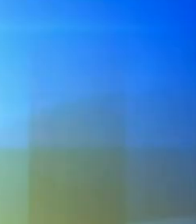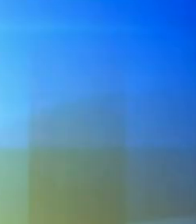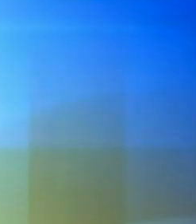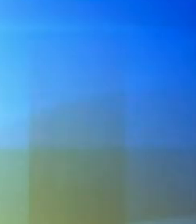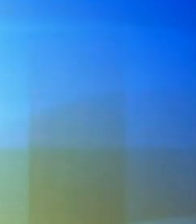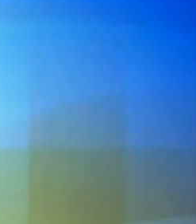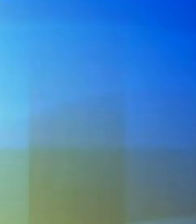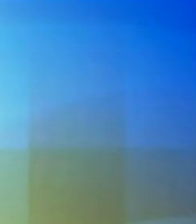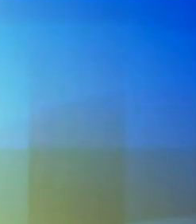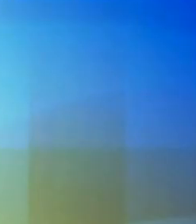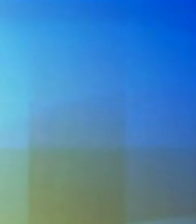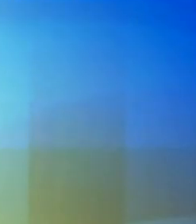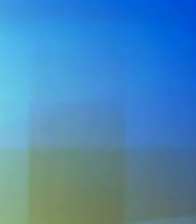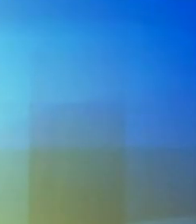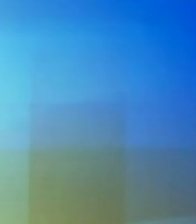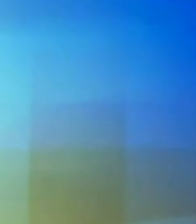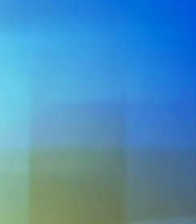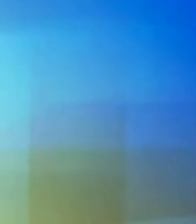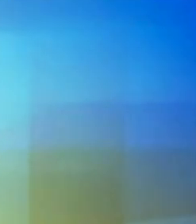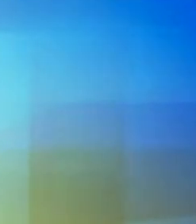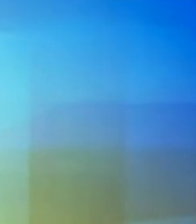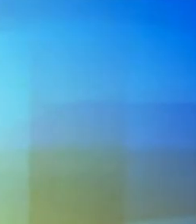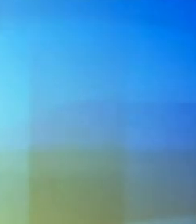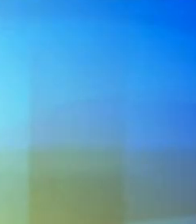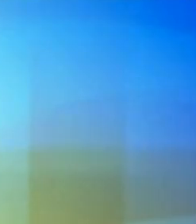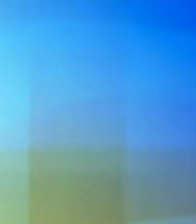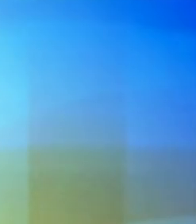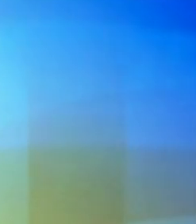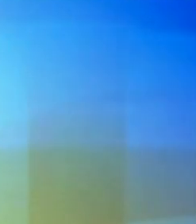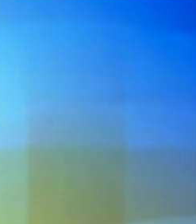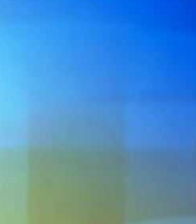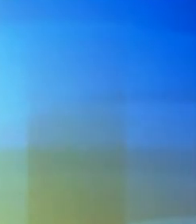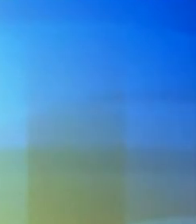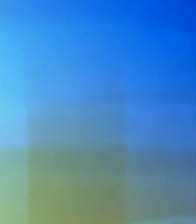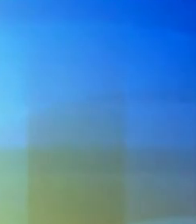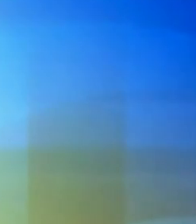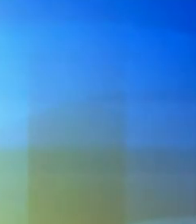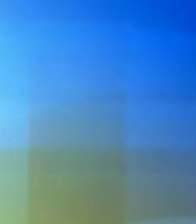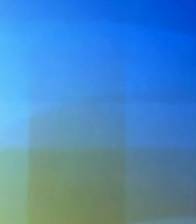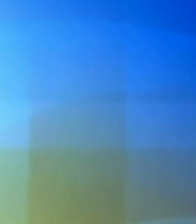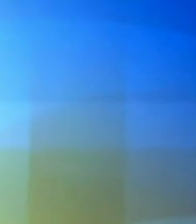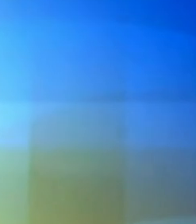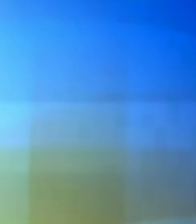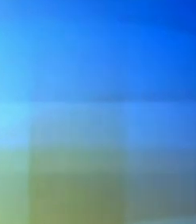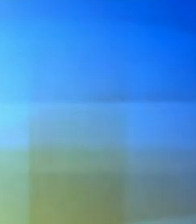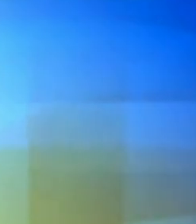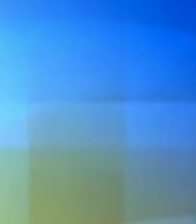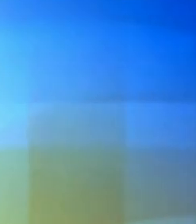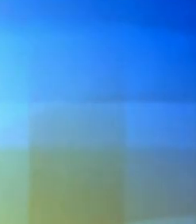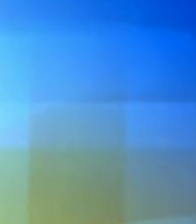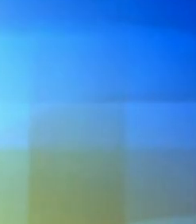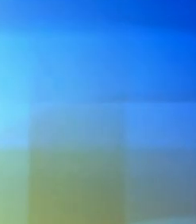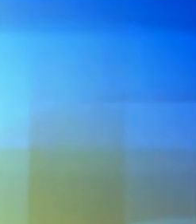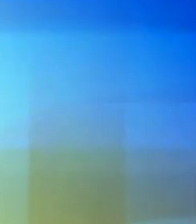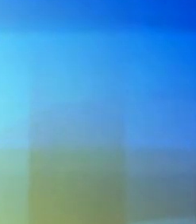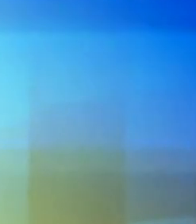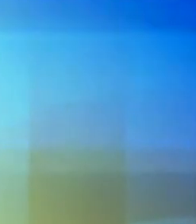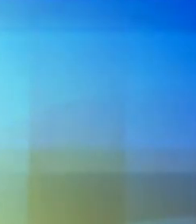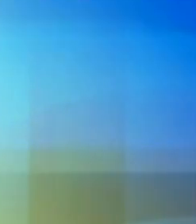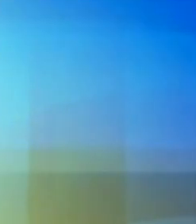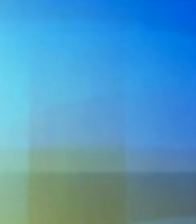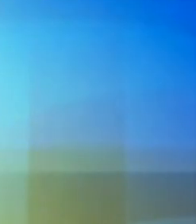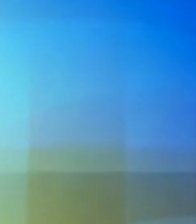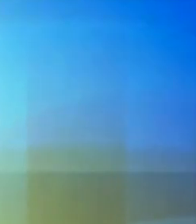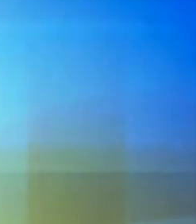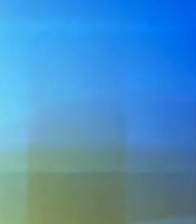it. As restaurants start to reopen across the state, I want to give a little credit to your mayor down there, Mayor Tom Watson, who was among